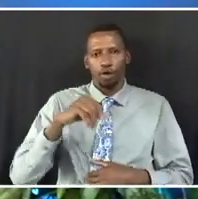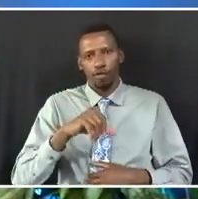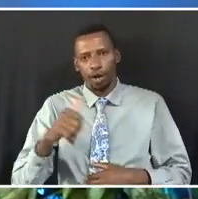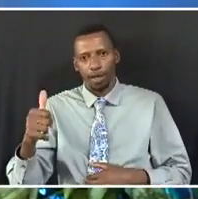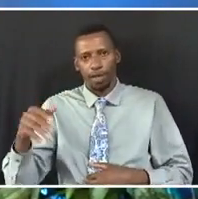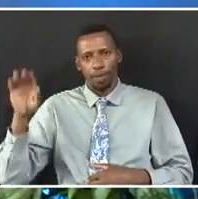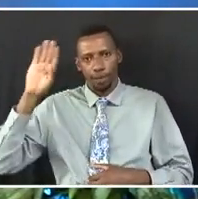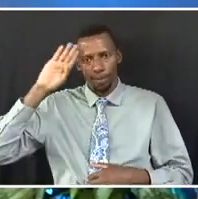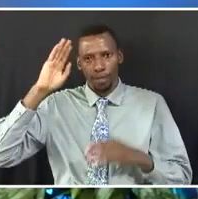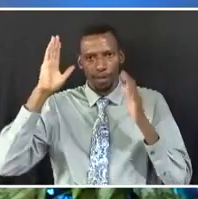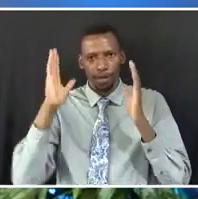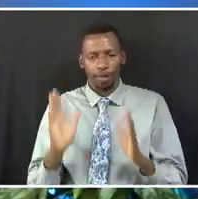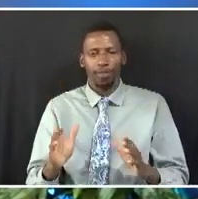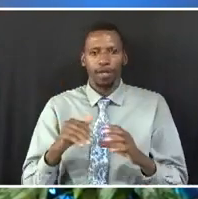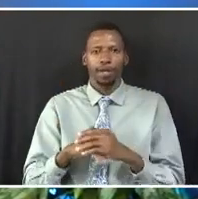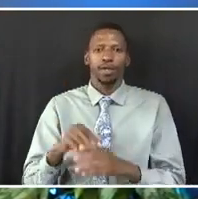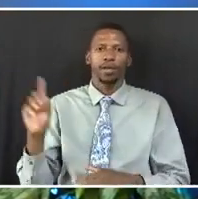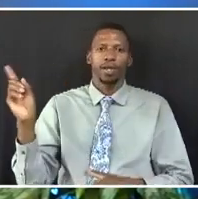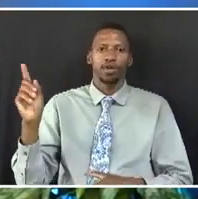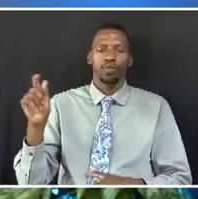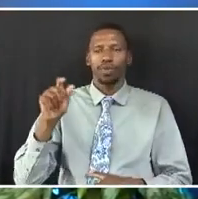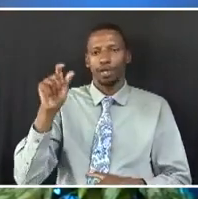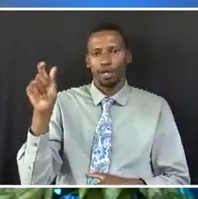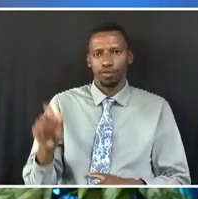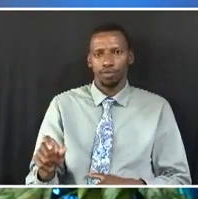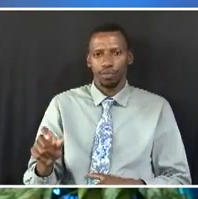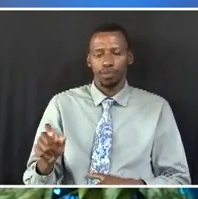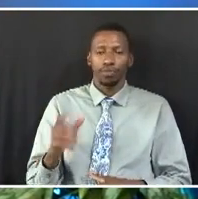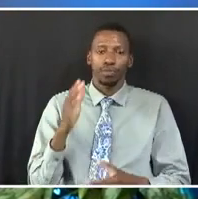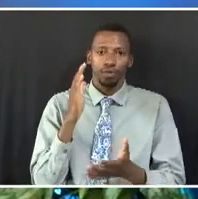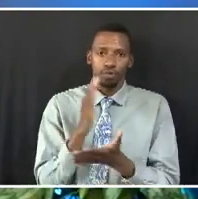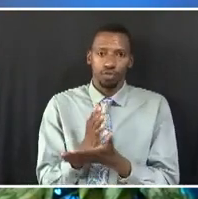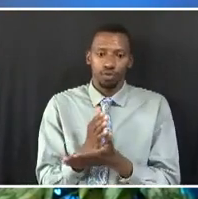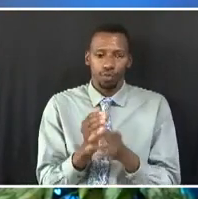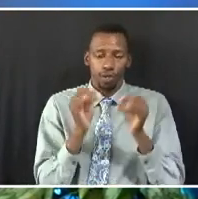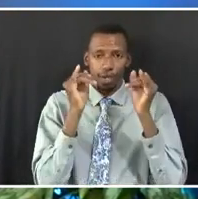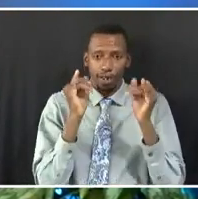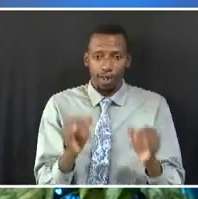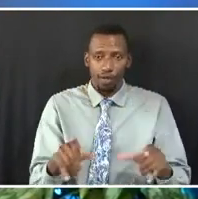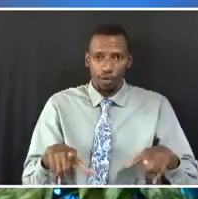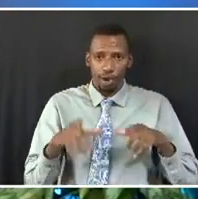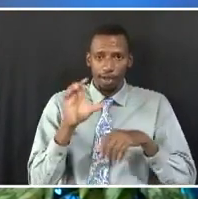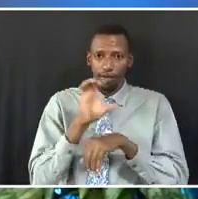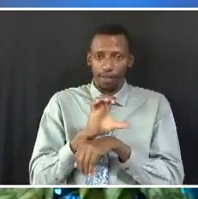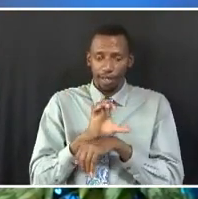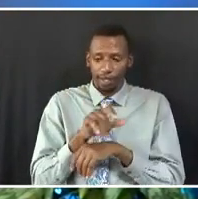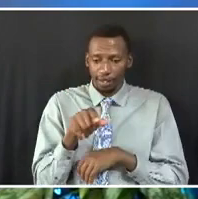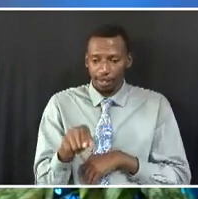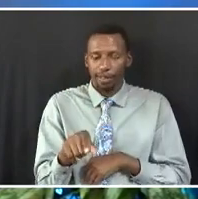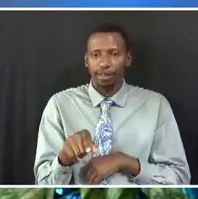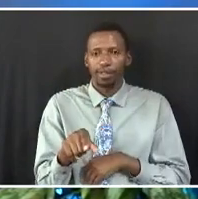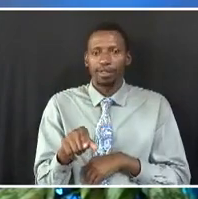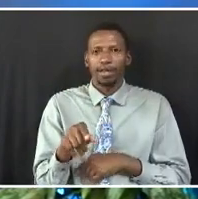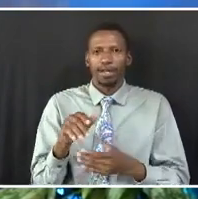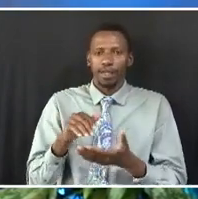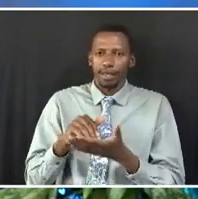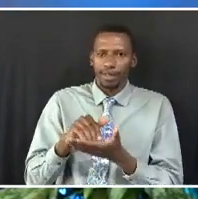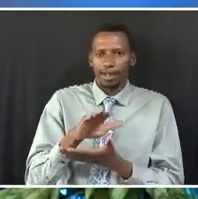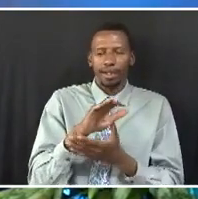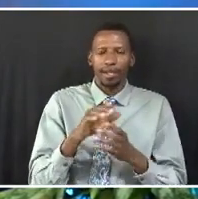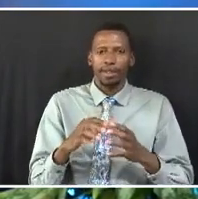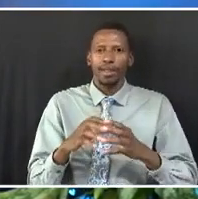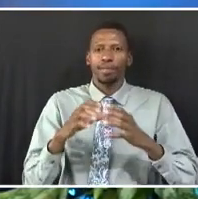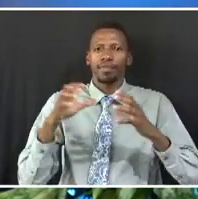Pathfinders within the Nairobi region. By the way, it's true that New Life Church sends the greatest number of